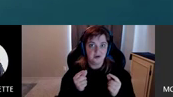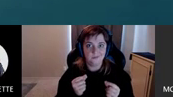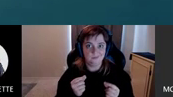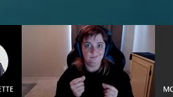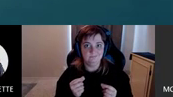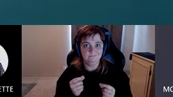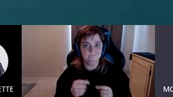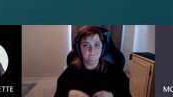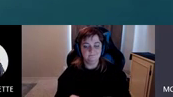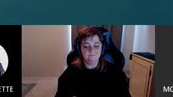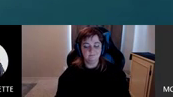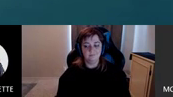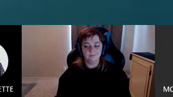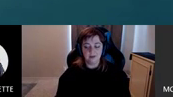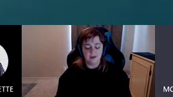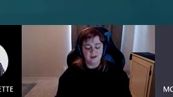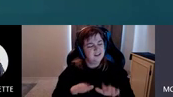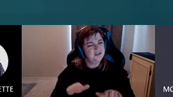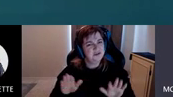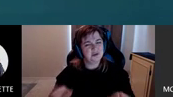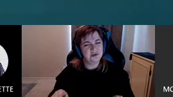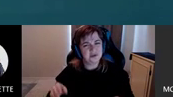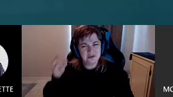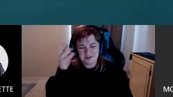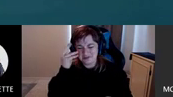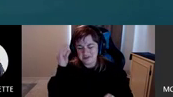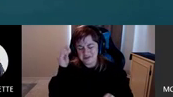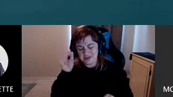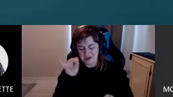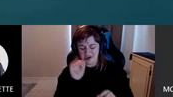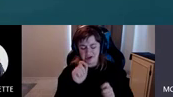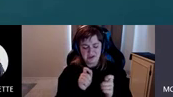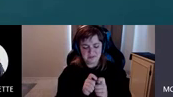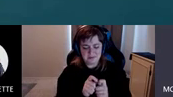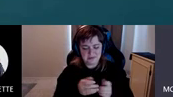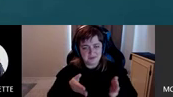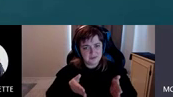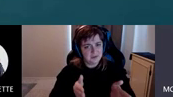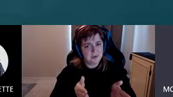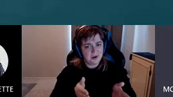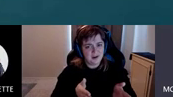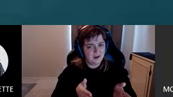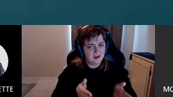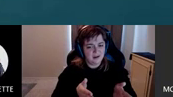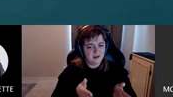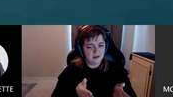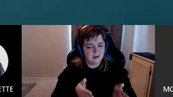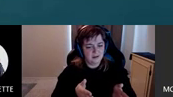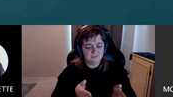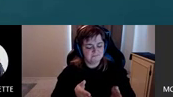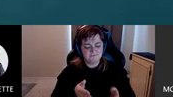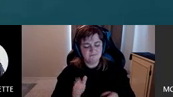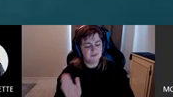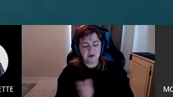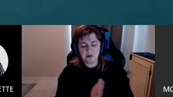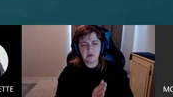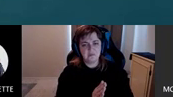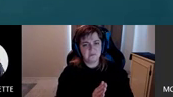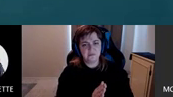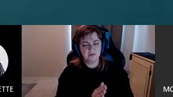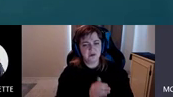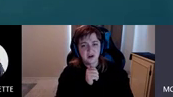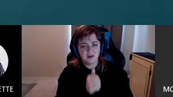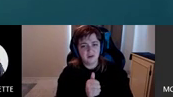Little kids should not think that way. Little kids should not be afraid that way. Right. And that's the beauty in diversity.